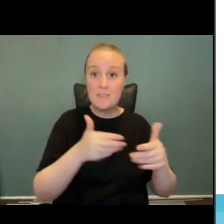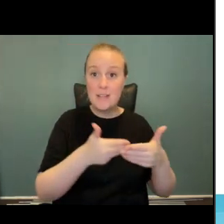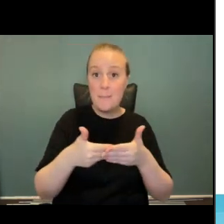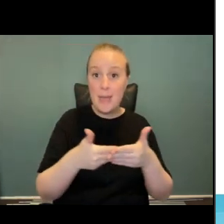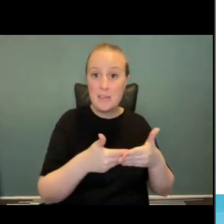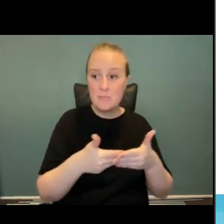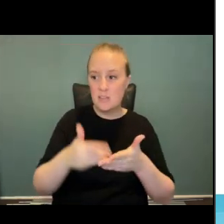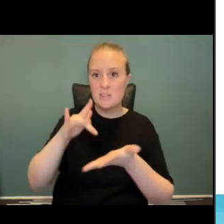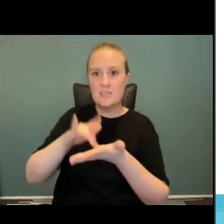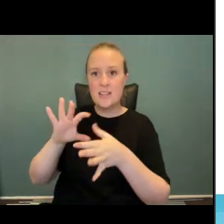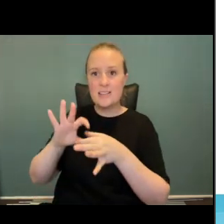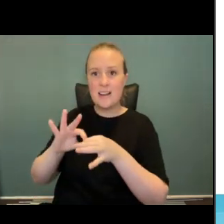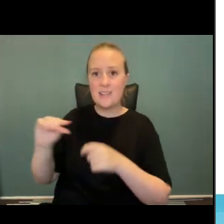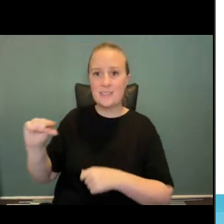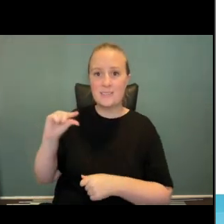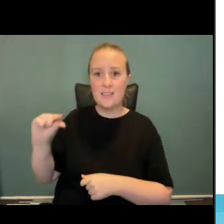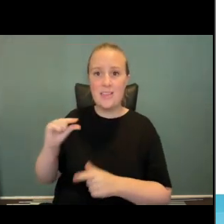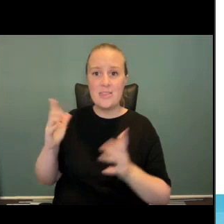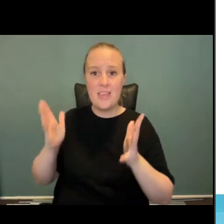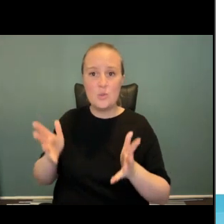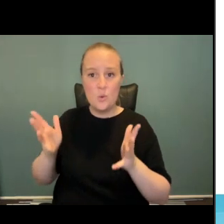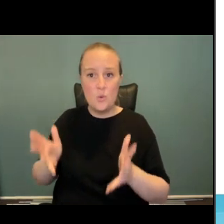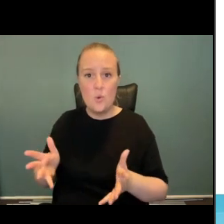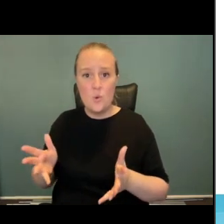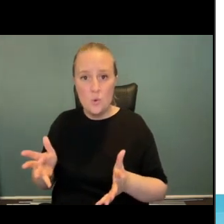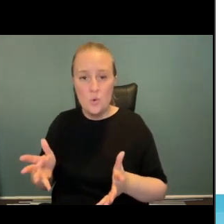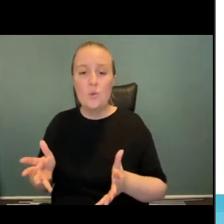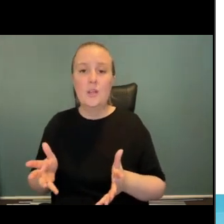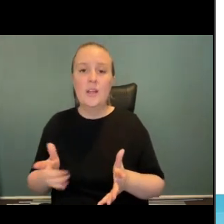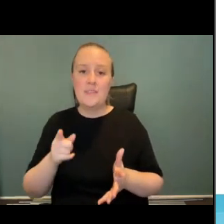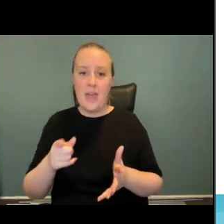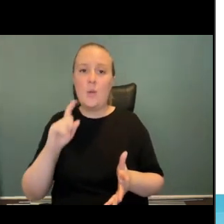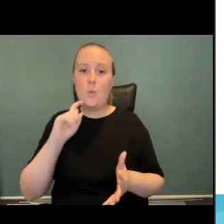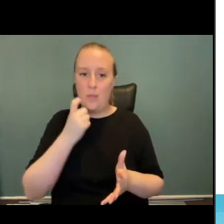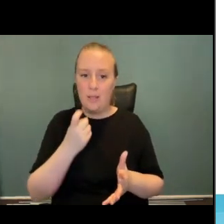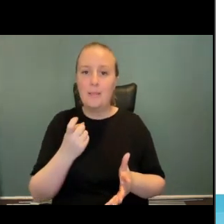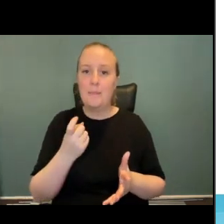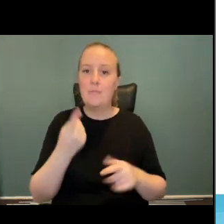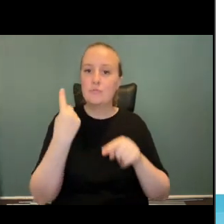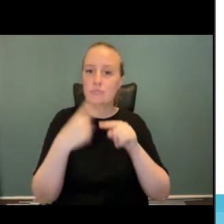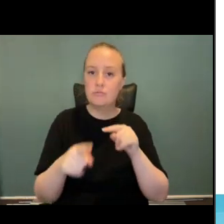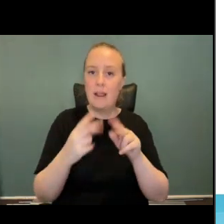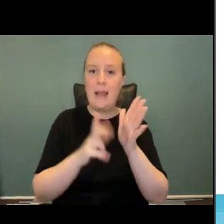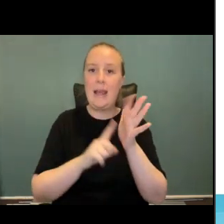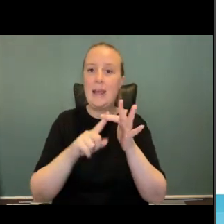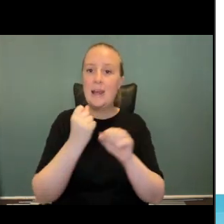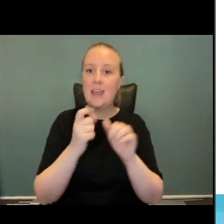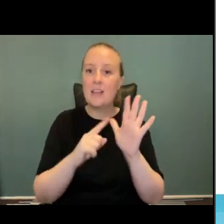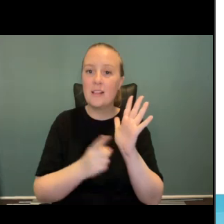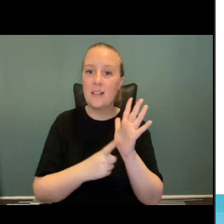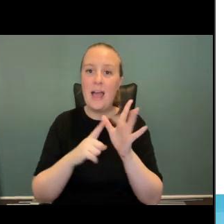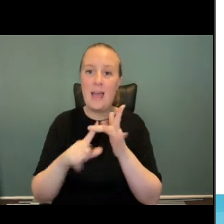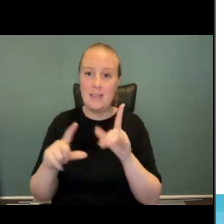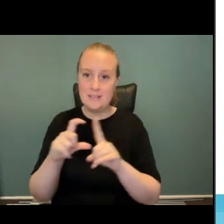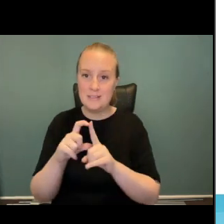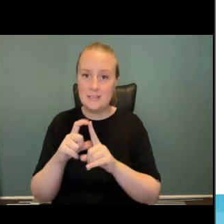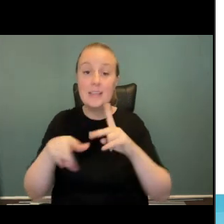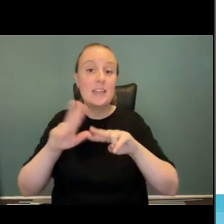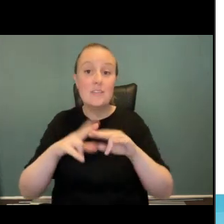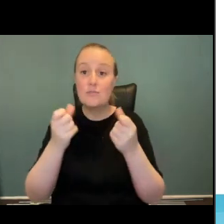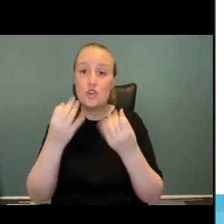merit test then if their sole income is the Centrelink income, and they don't have substantial assets, obviously. So it